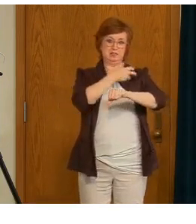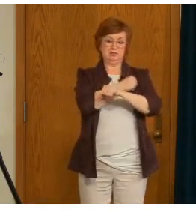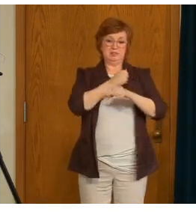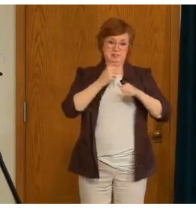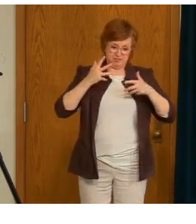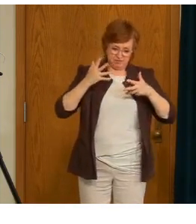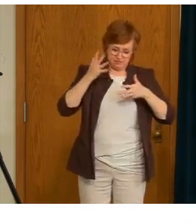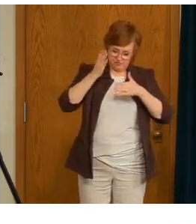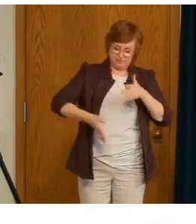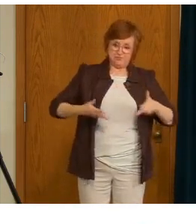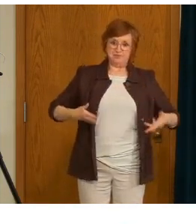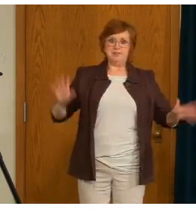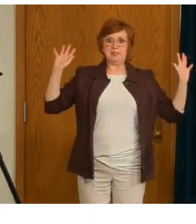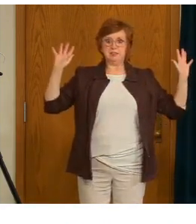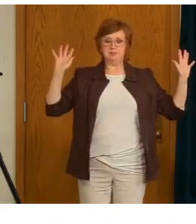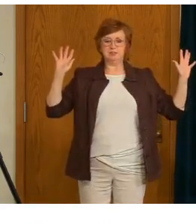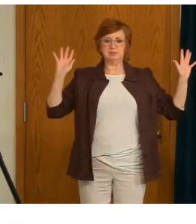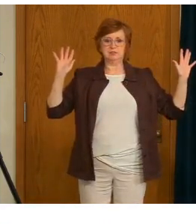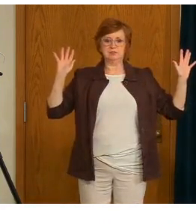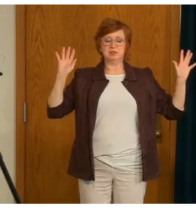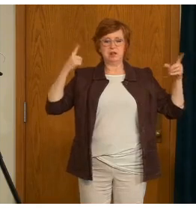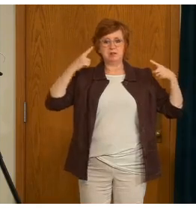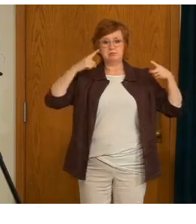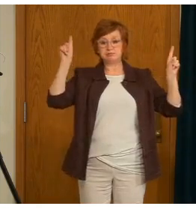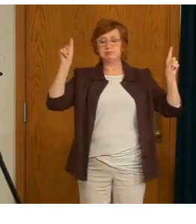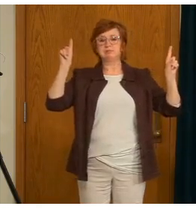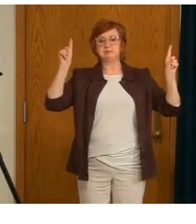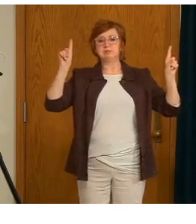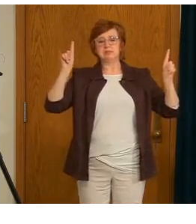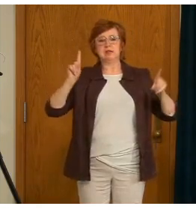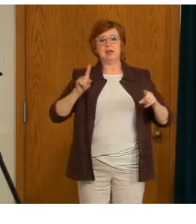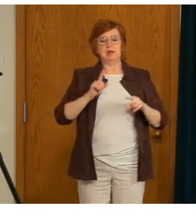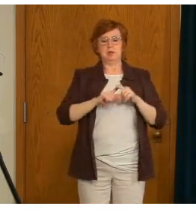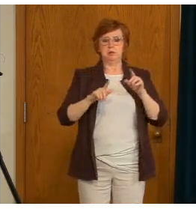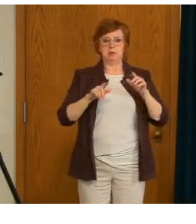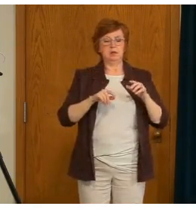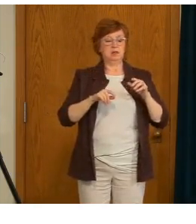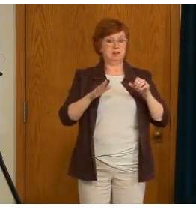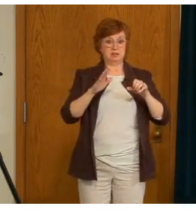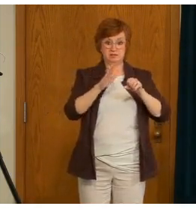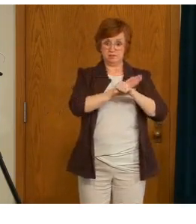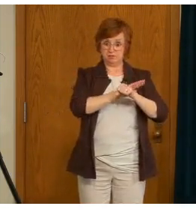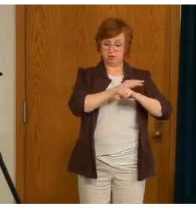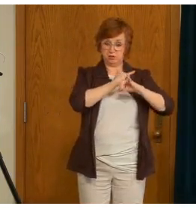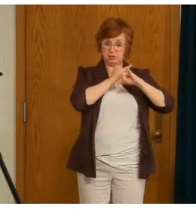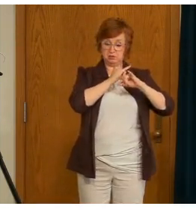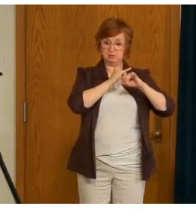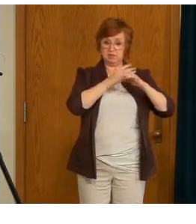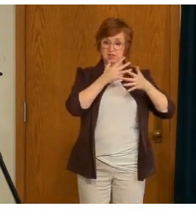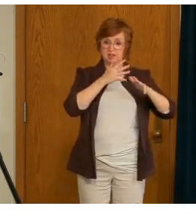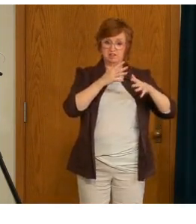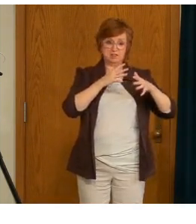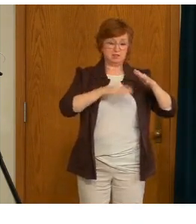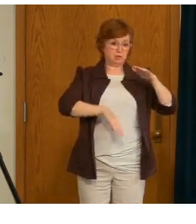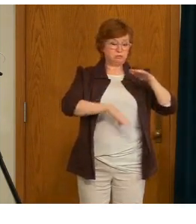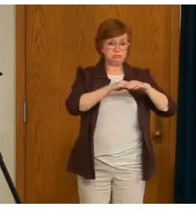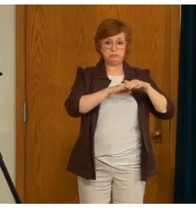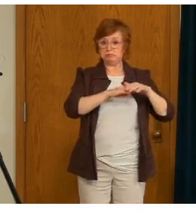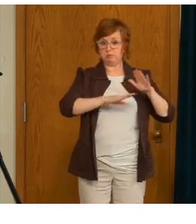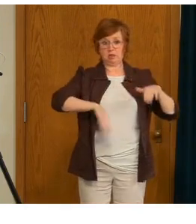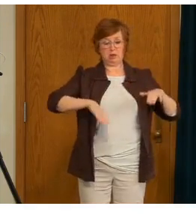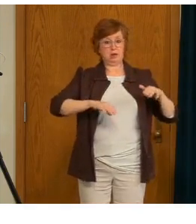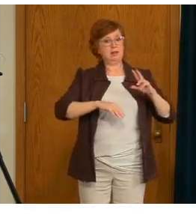received your second shot of vaccine, and this is so essential to finishing this. The eligibility for your second dose, it starts 13